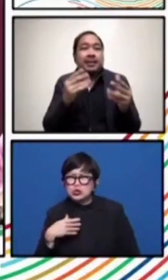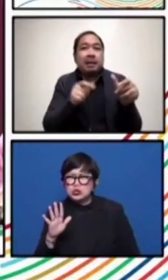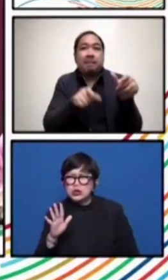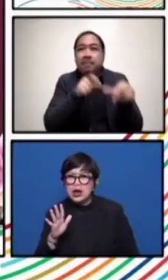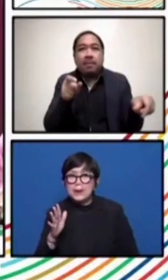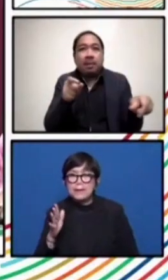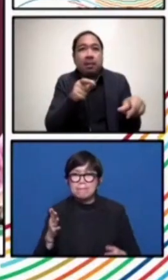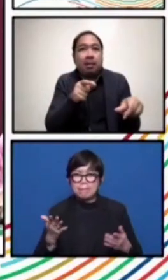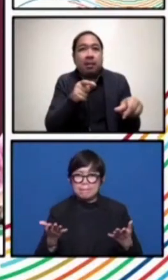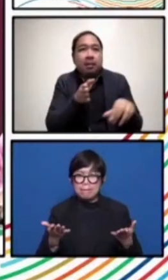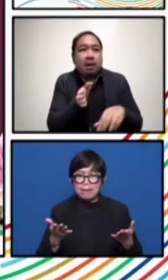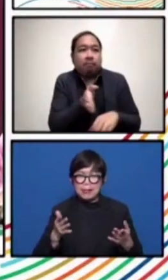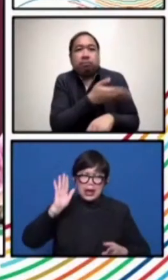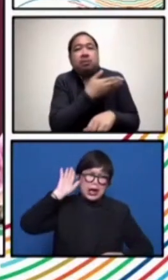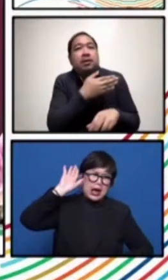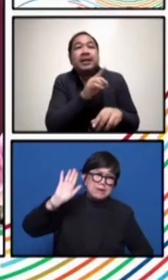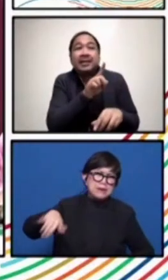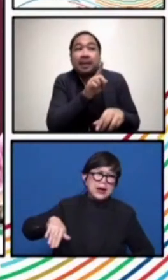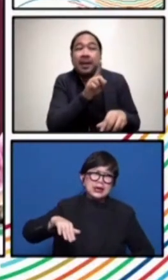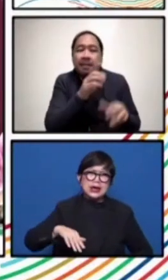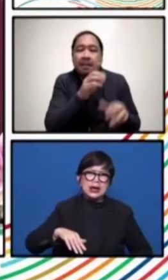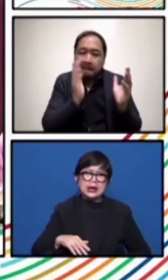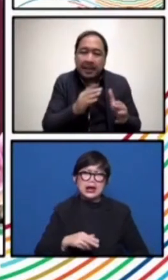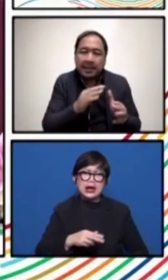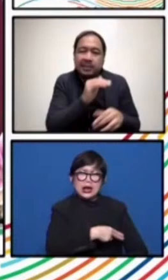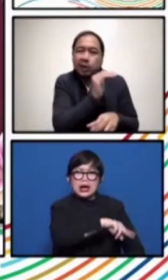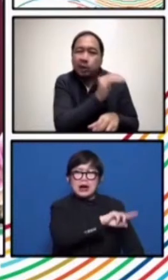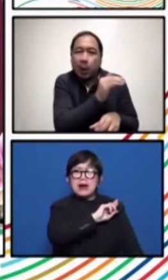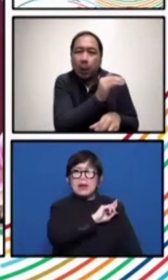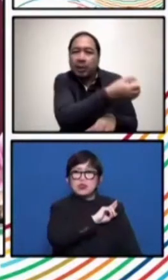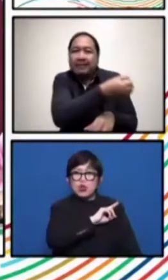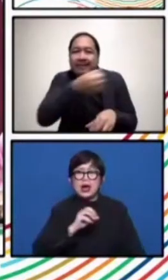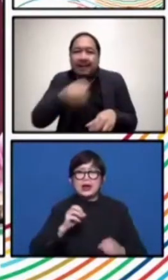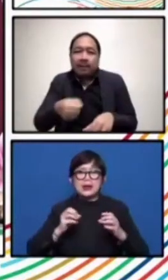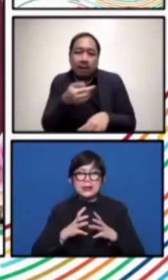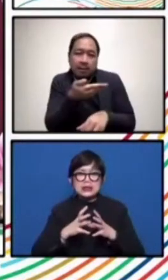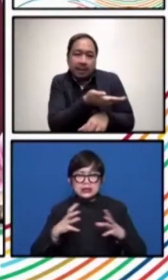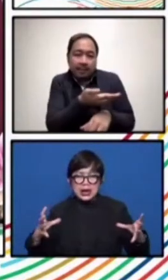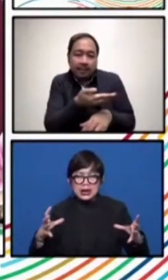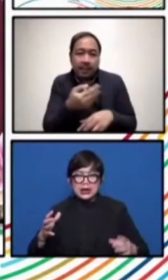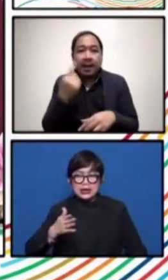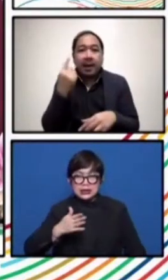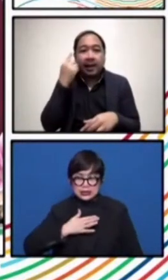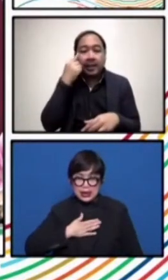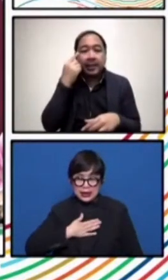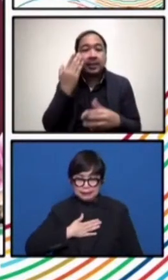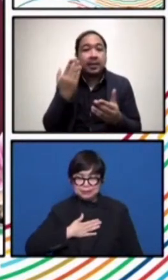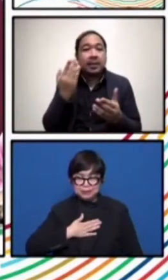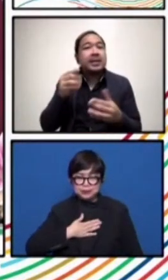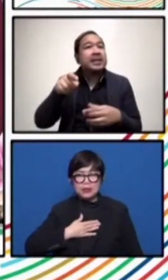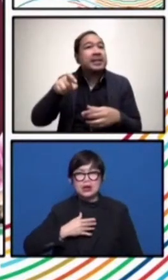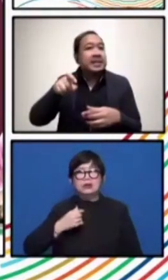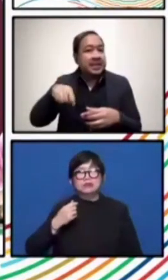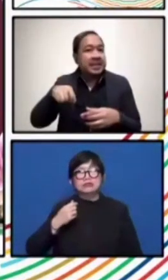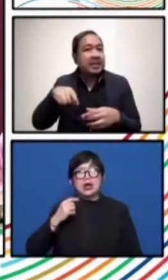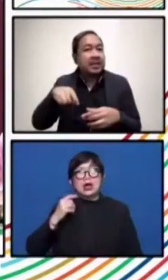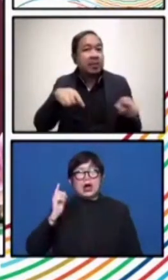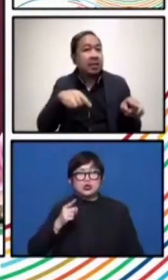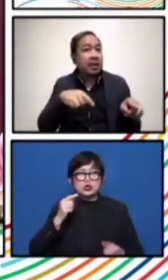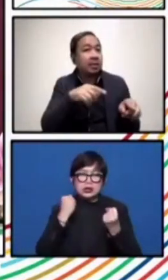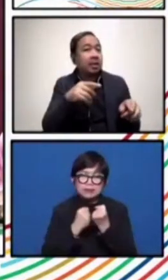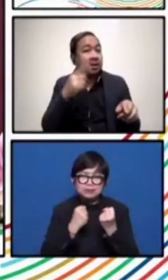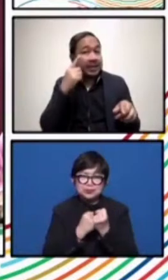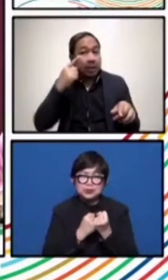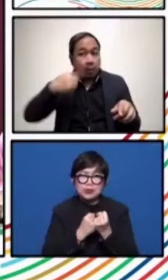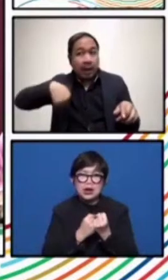into them so from a question of incentives to me it is more a need from the other side rather than the incentives that are given that